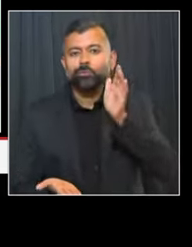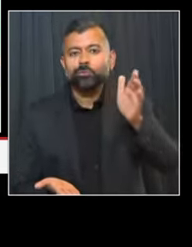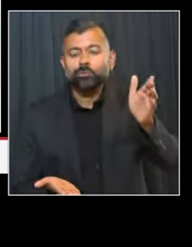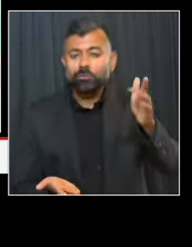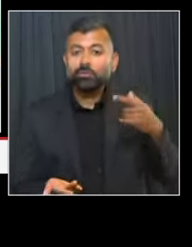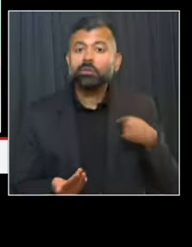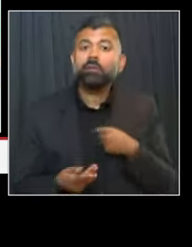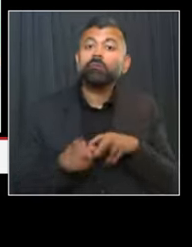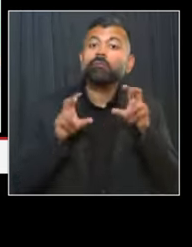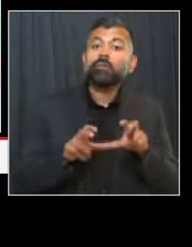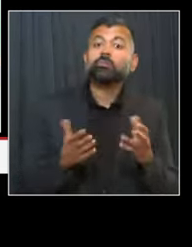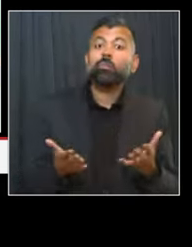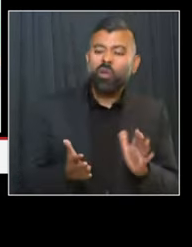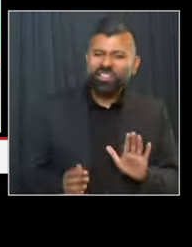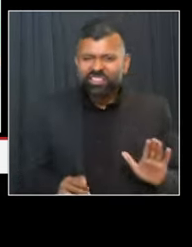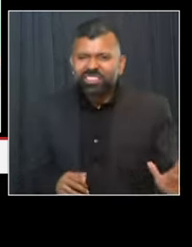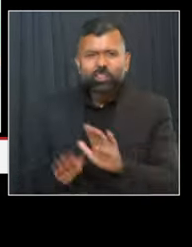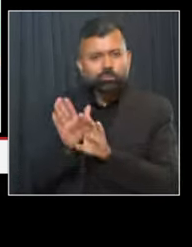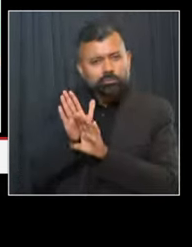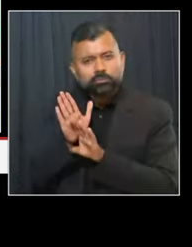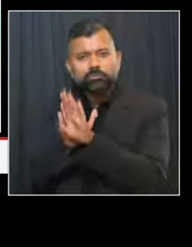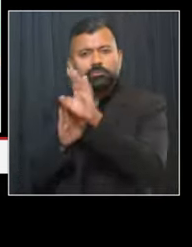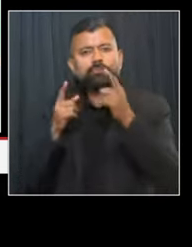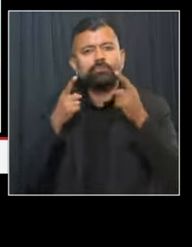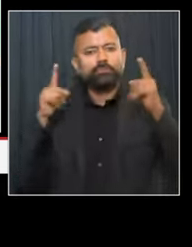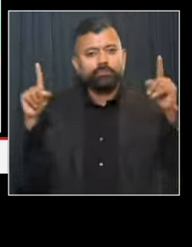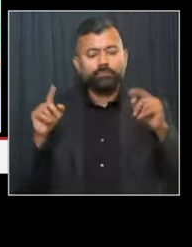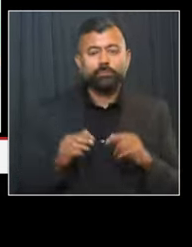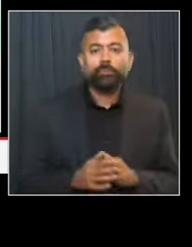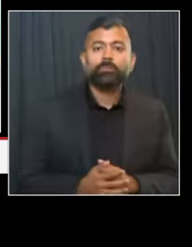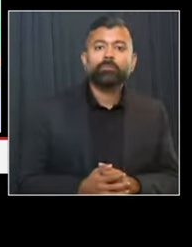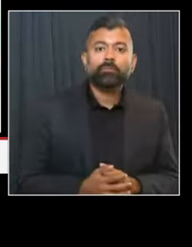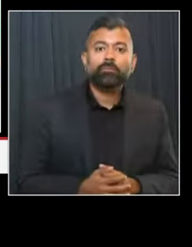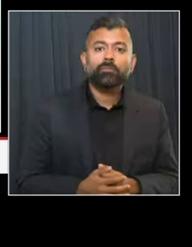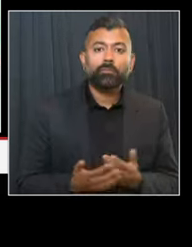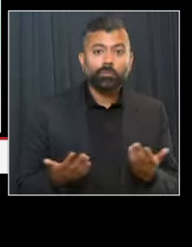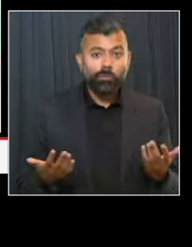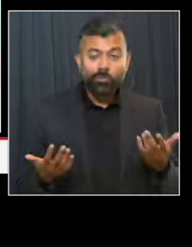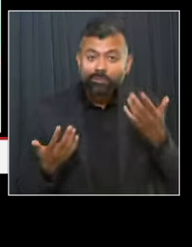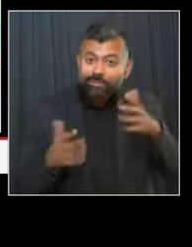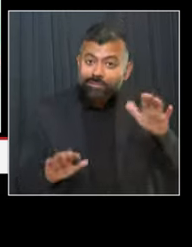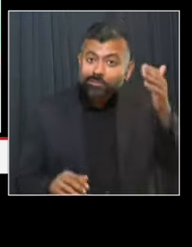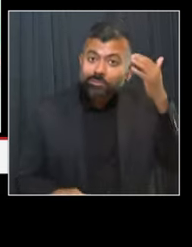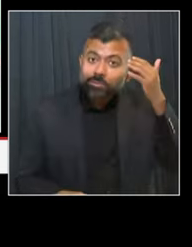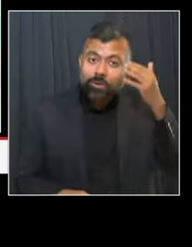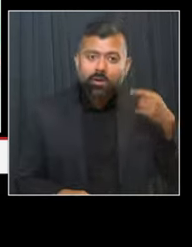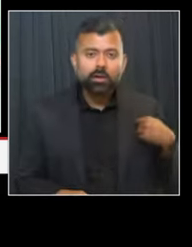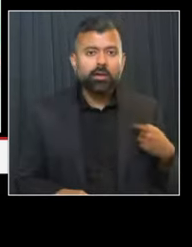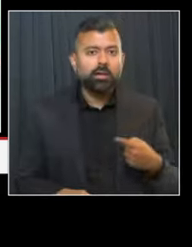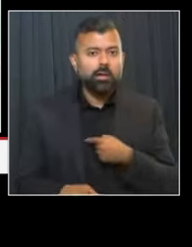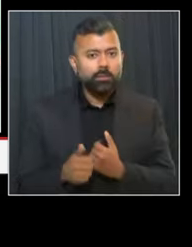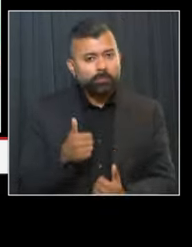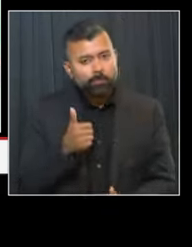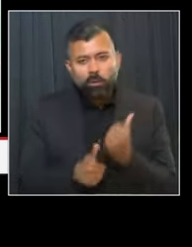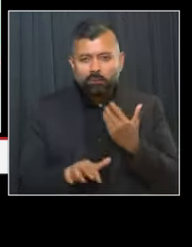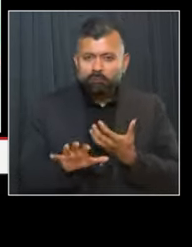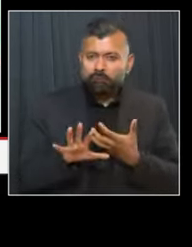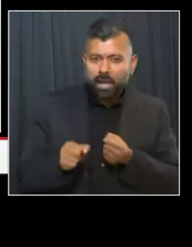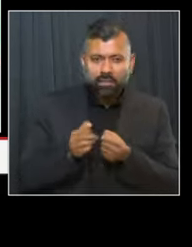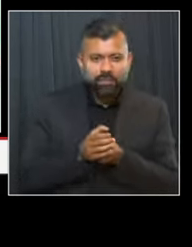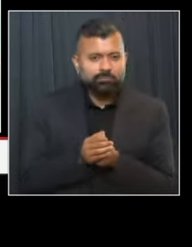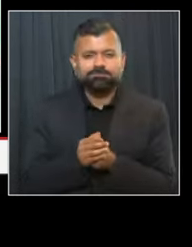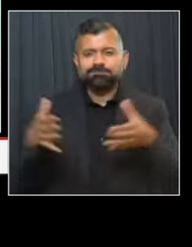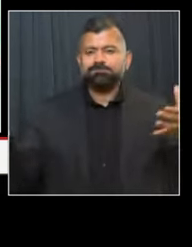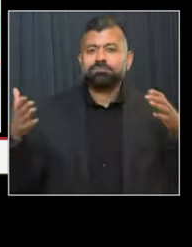think we all know by now that we continue to be the country's fastest improving urban school system, and we aspire to